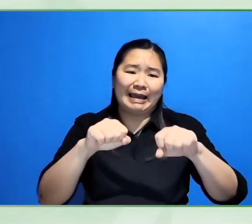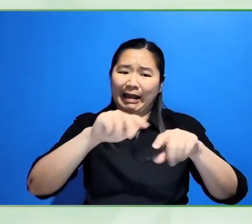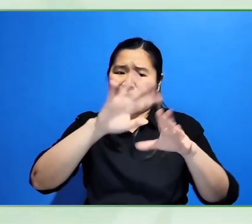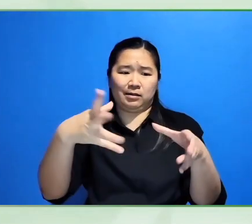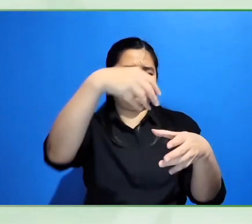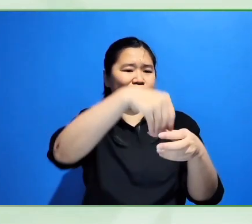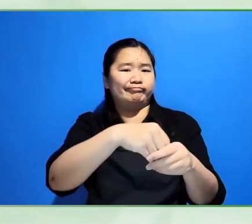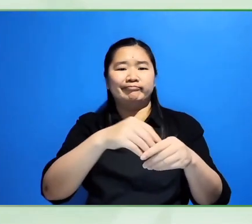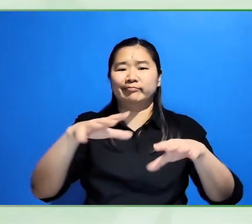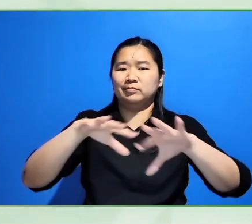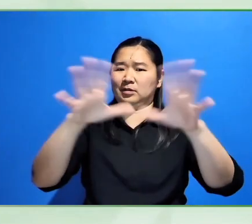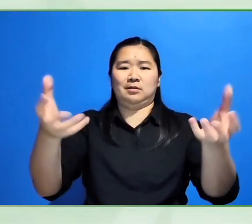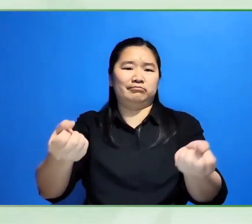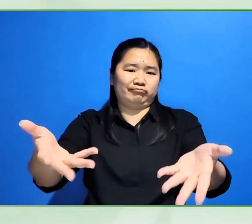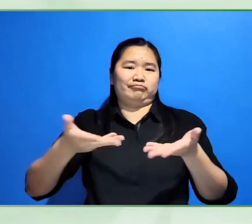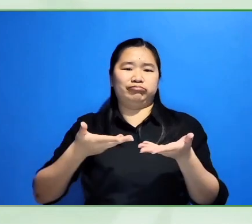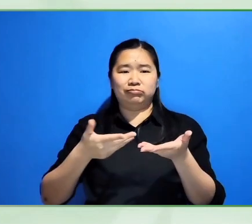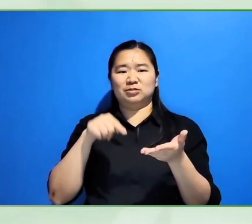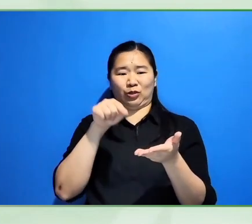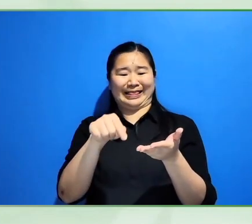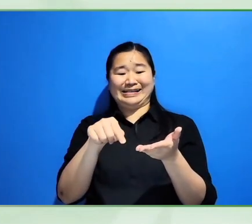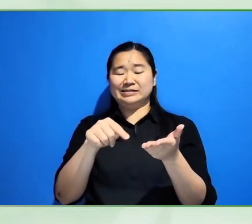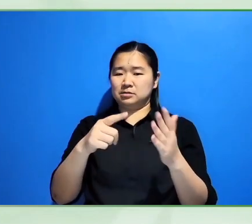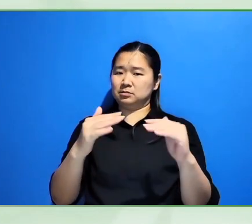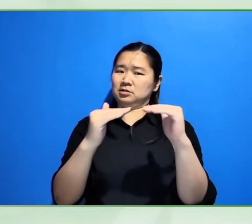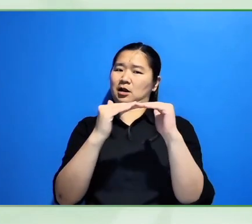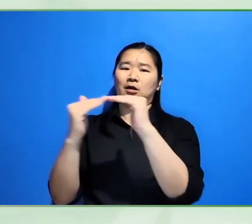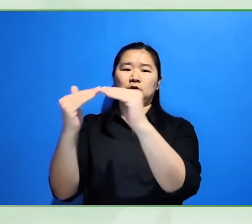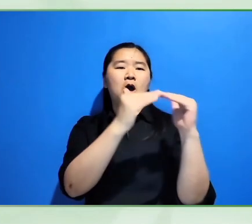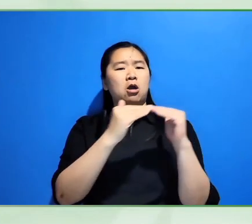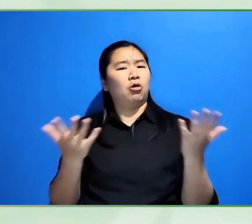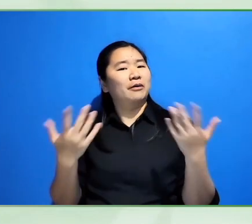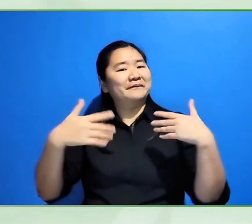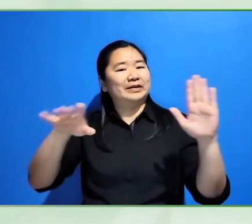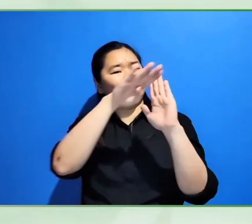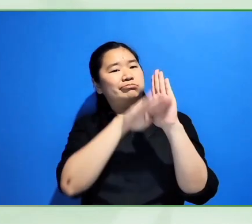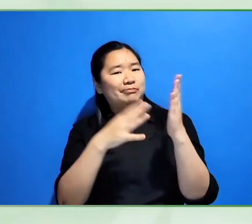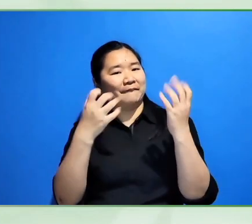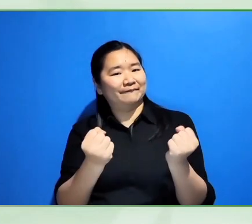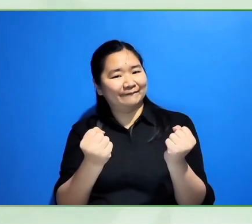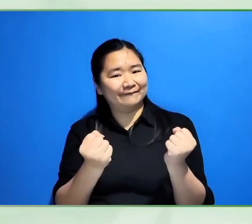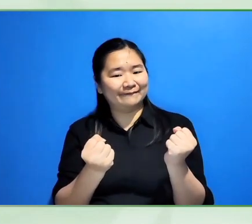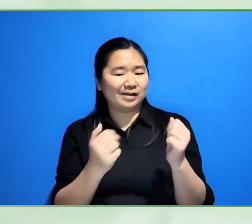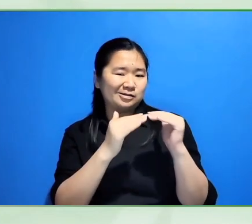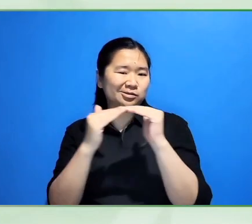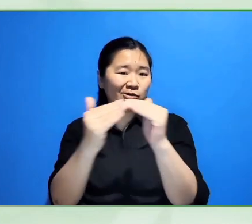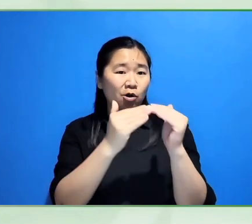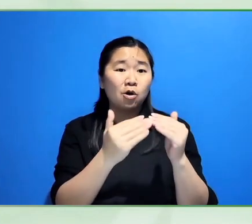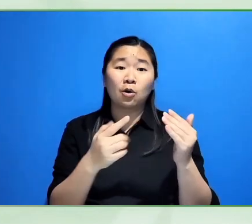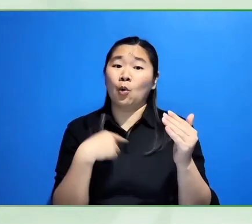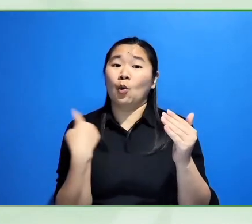second question, children. Yes, so we encourage the redistribution